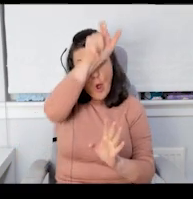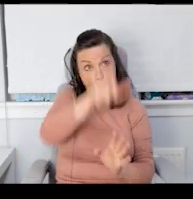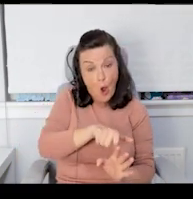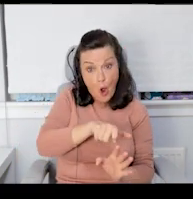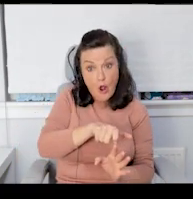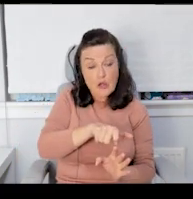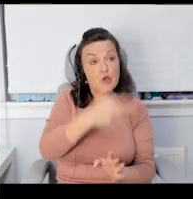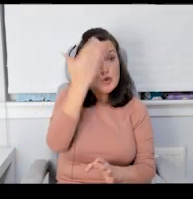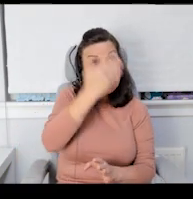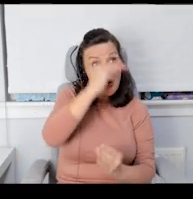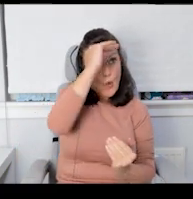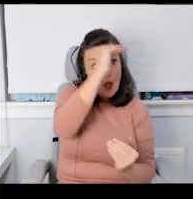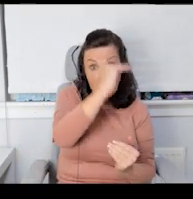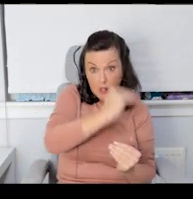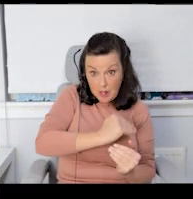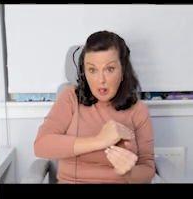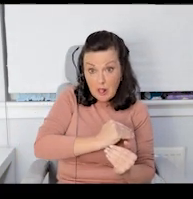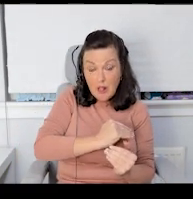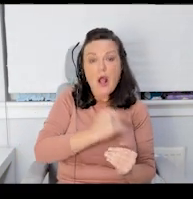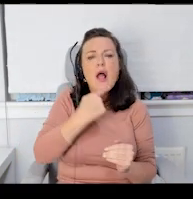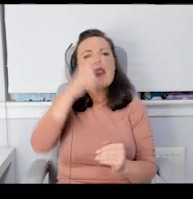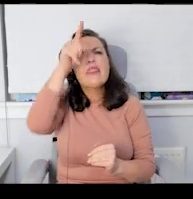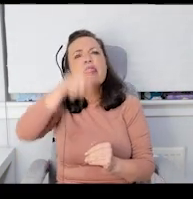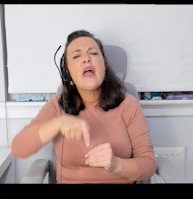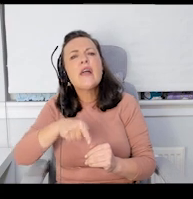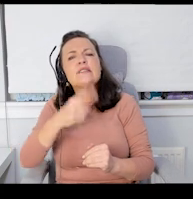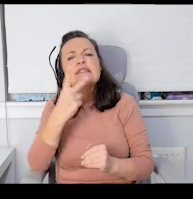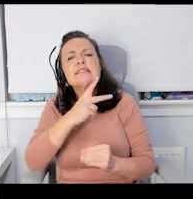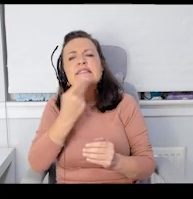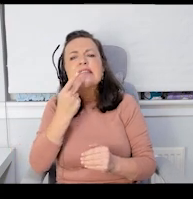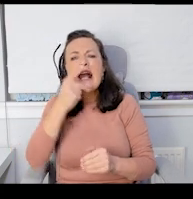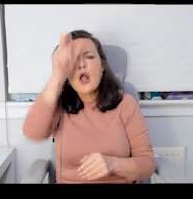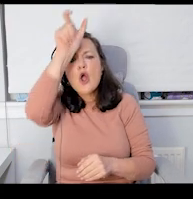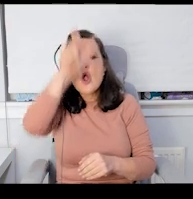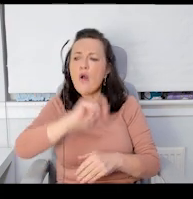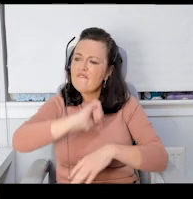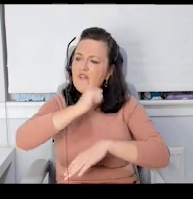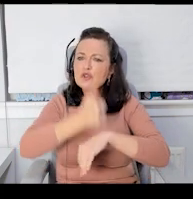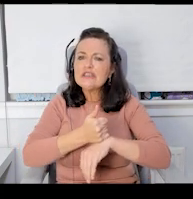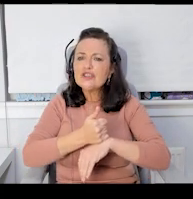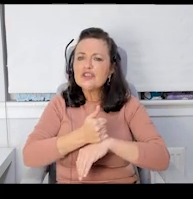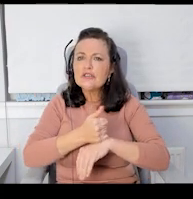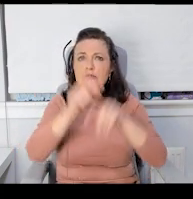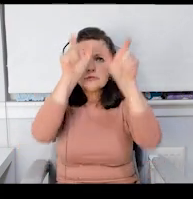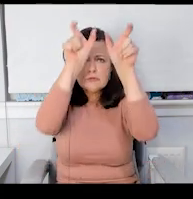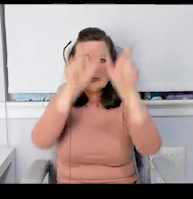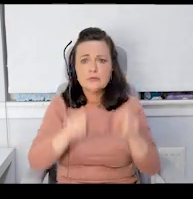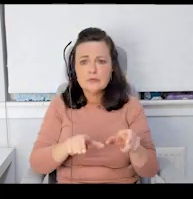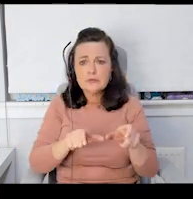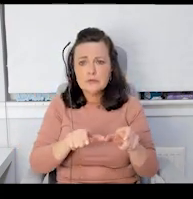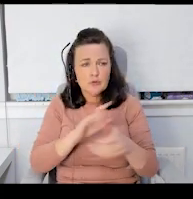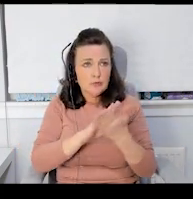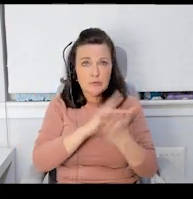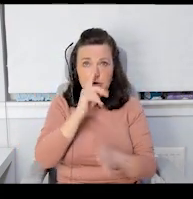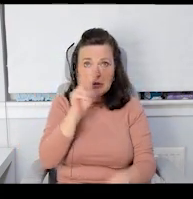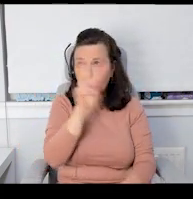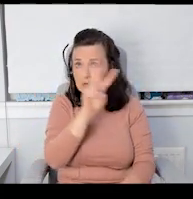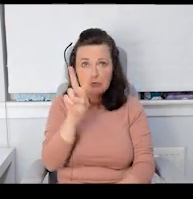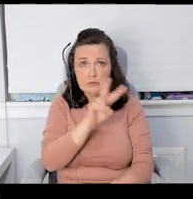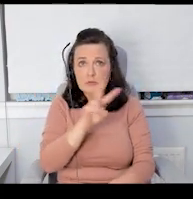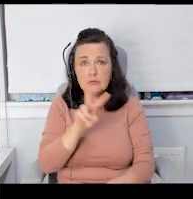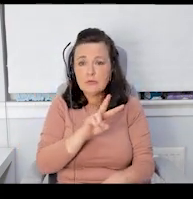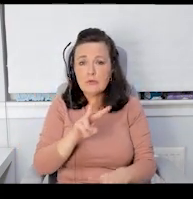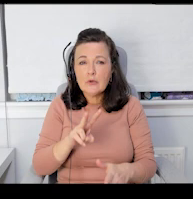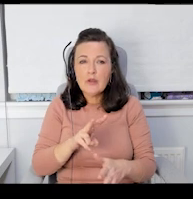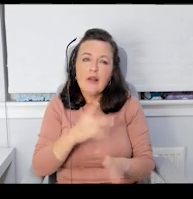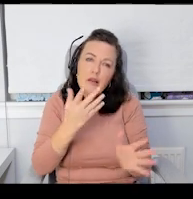has school-based options plus Foundation Apprenticeships delivered in school. And it's the same column that the young people can access at college. So